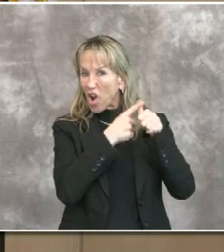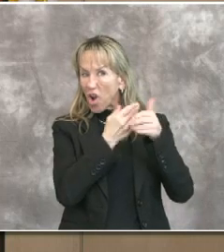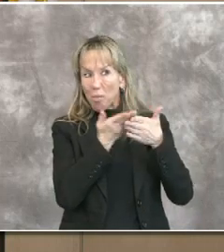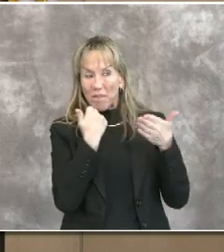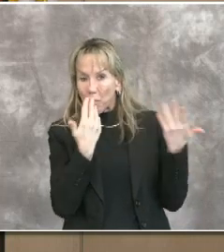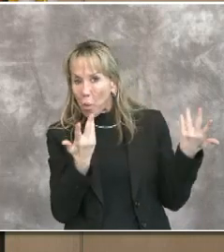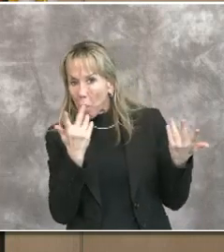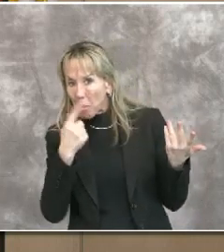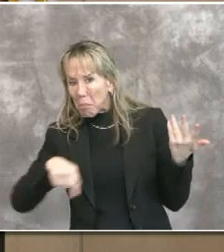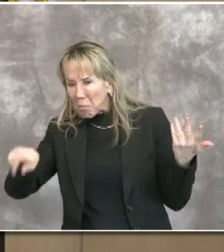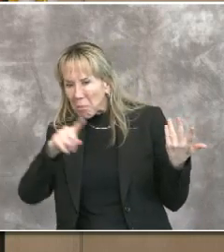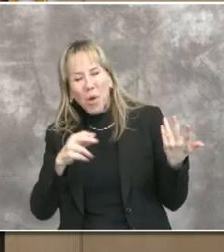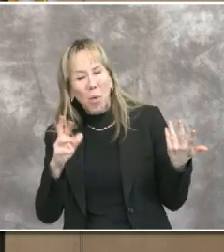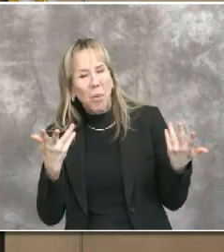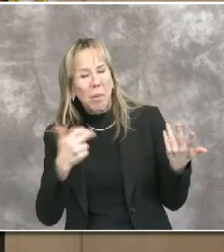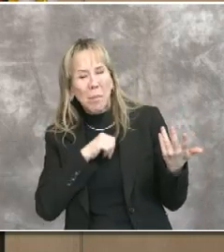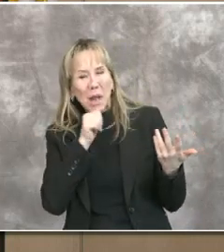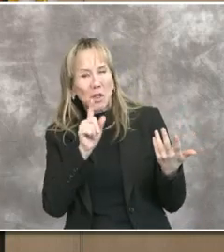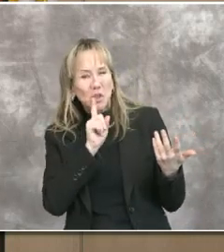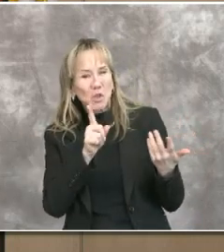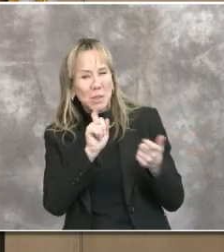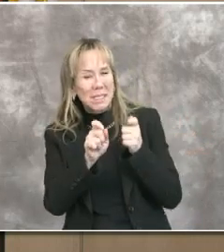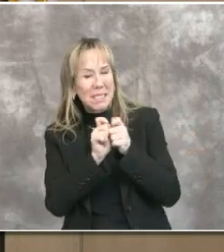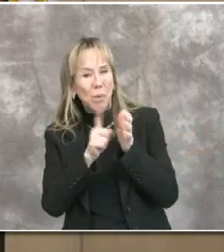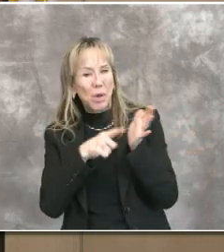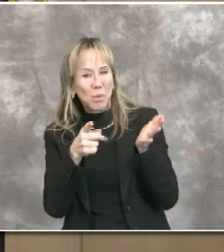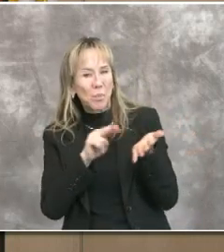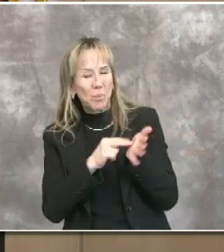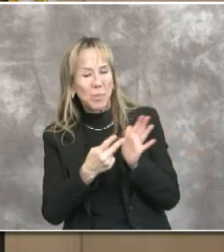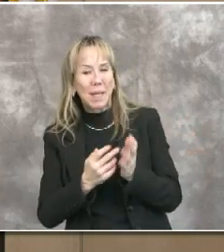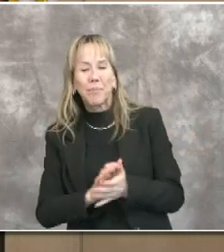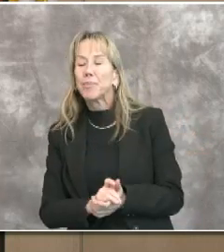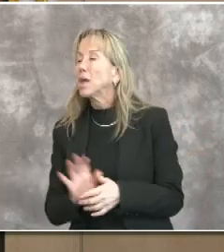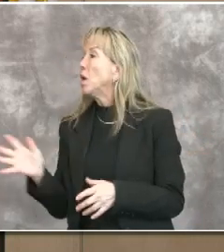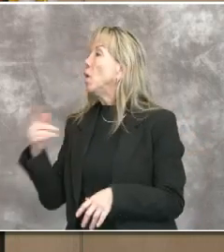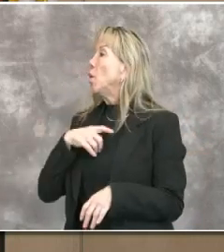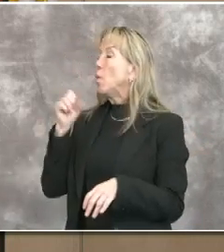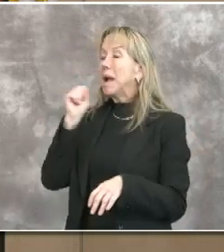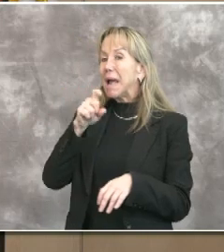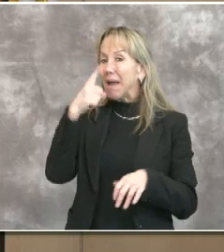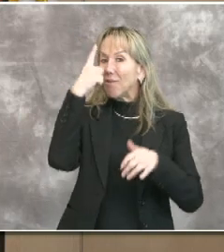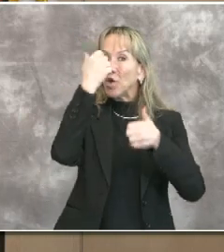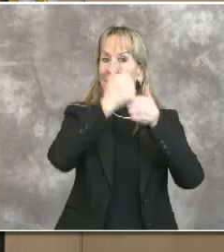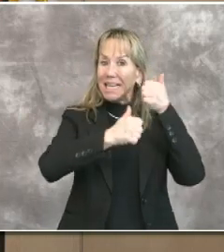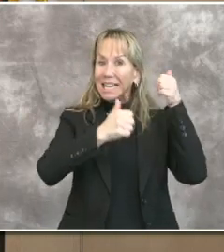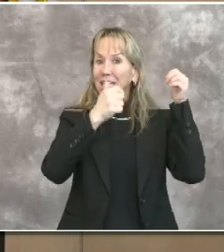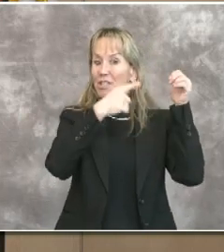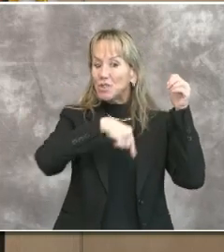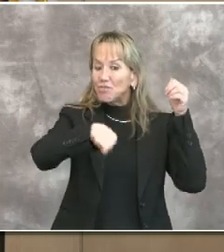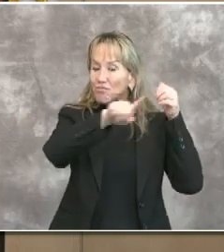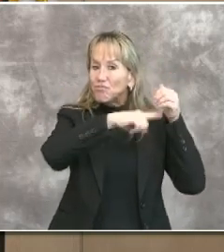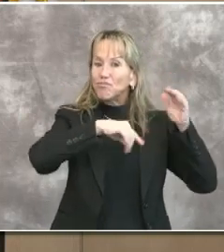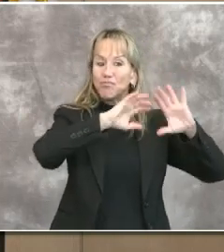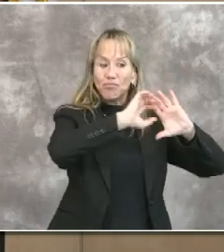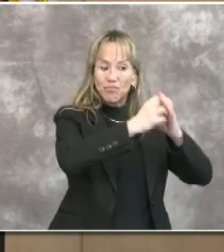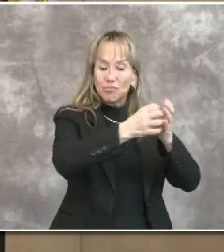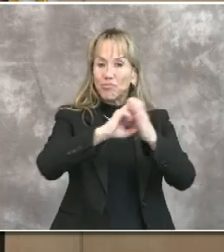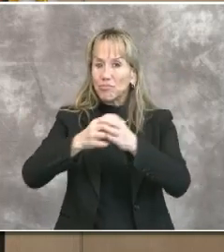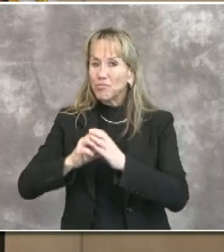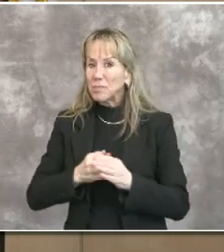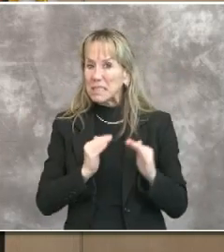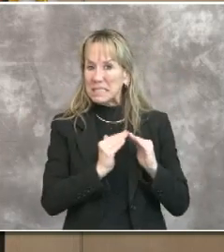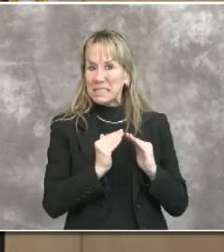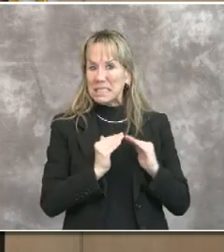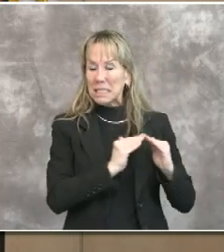are asking municipalities to plan for at the end of the month because we've been